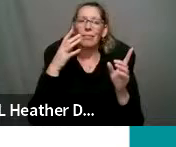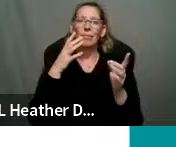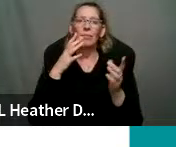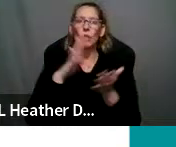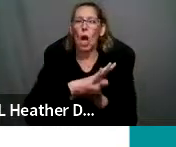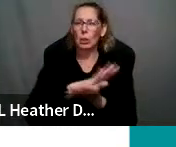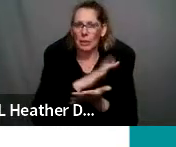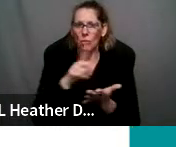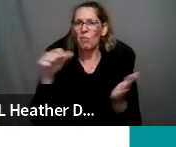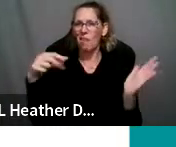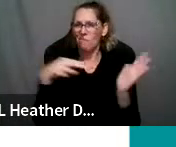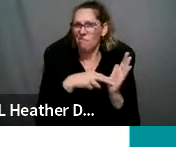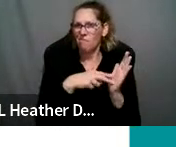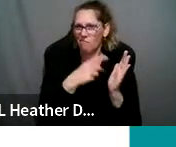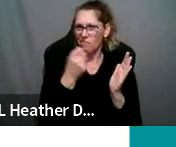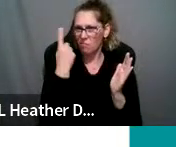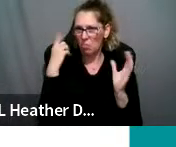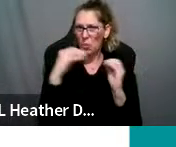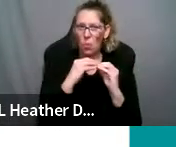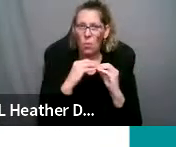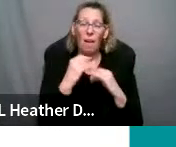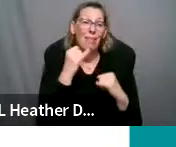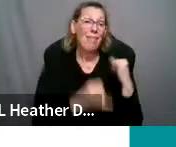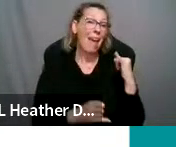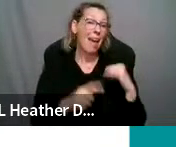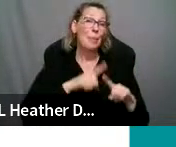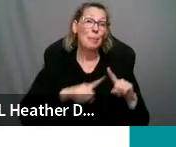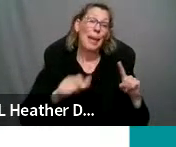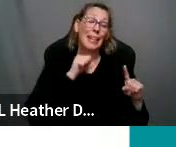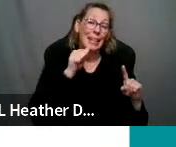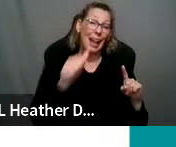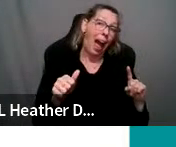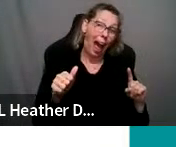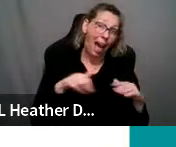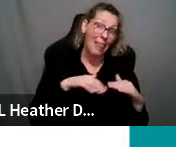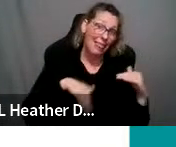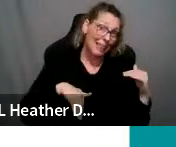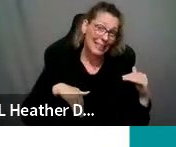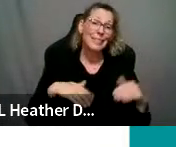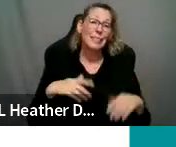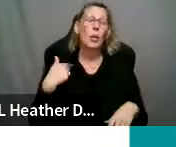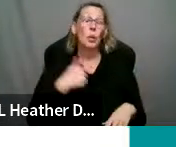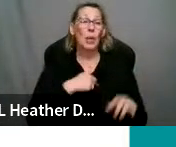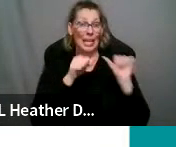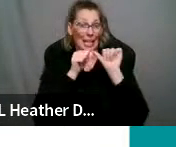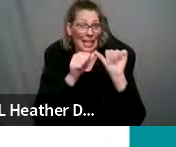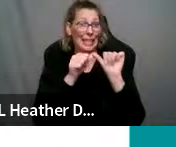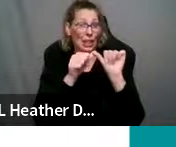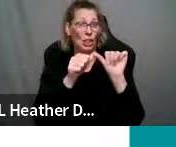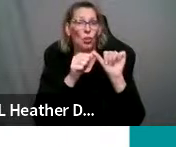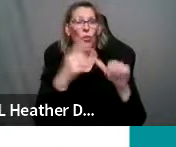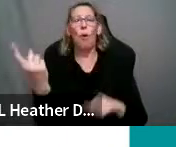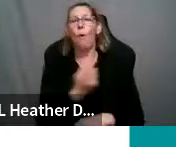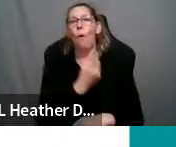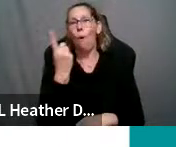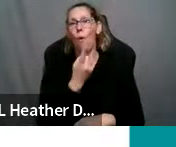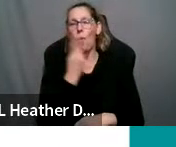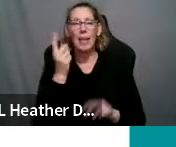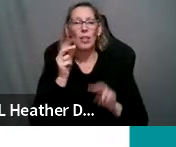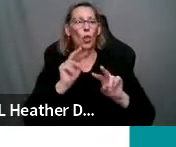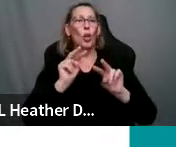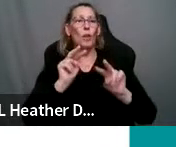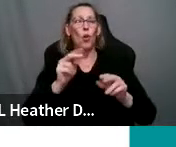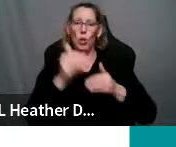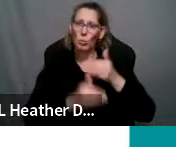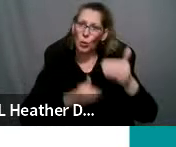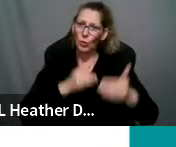that more. And lastly, but not least, as we continue to move forward, we are always looking to move through